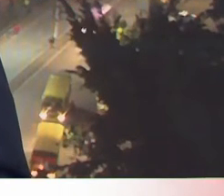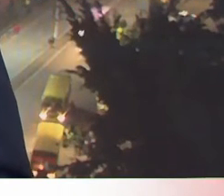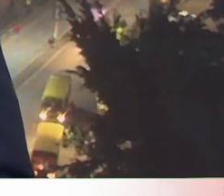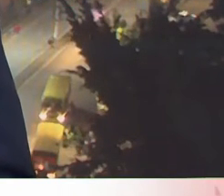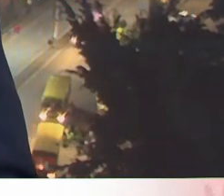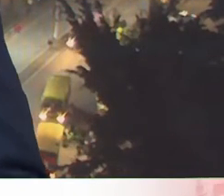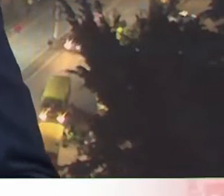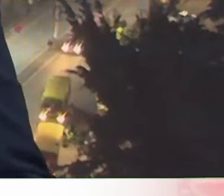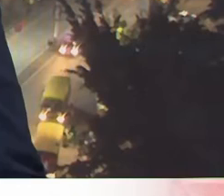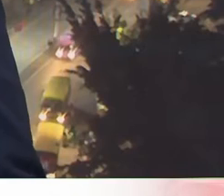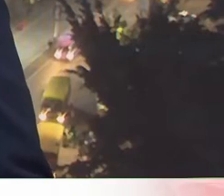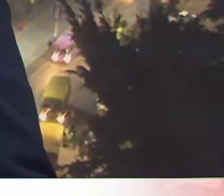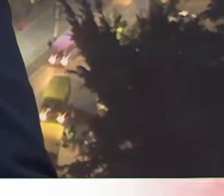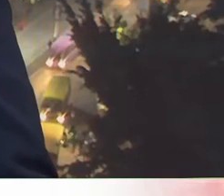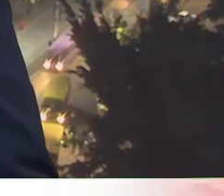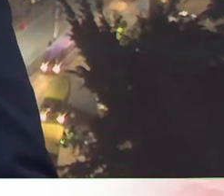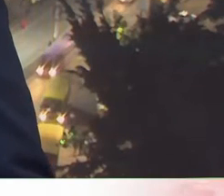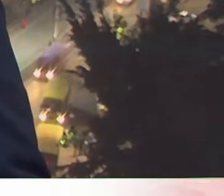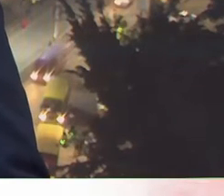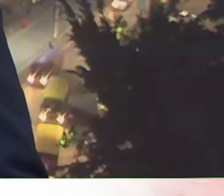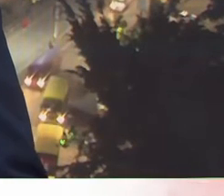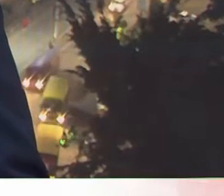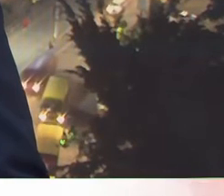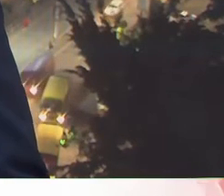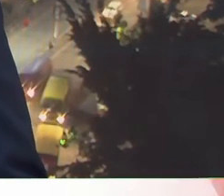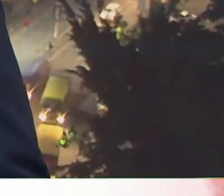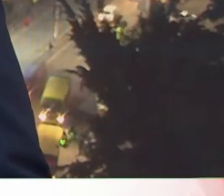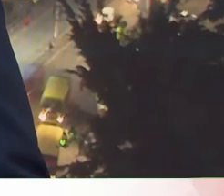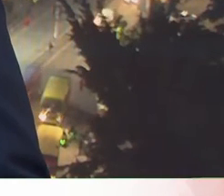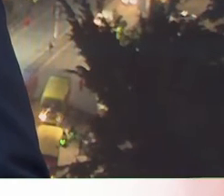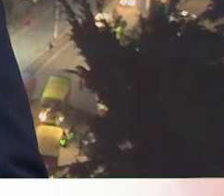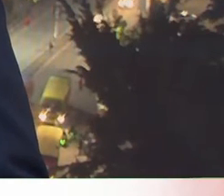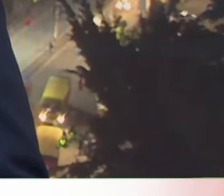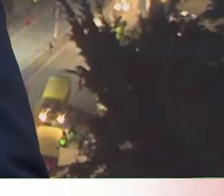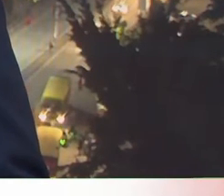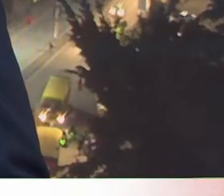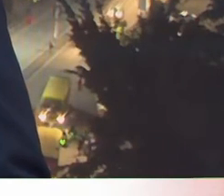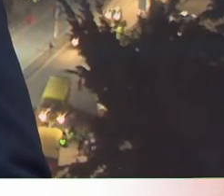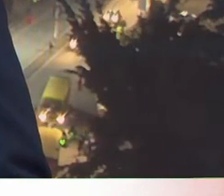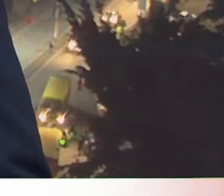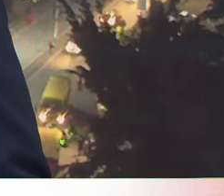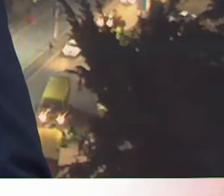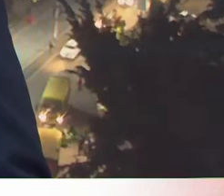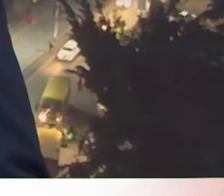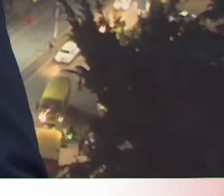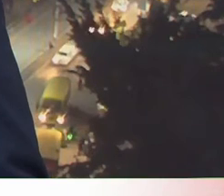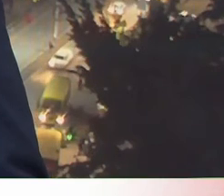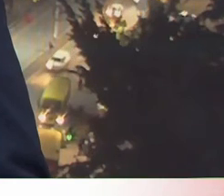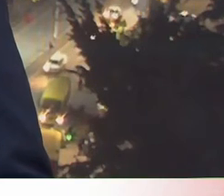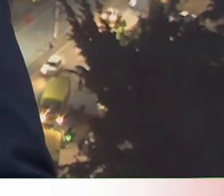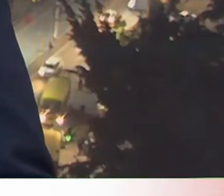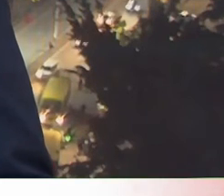leaders and politicians led by President Uhuru Kenyatta have mourned him as a patriotic leader who served with